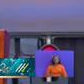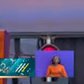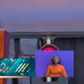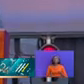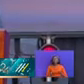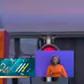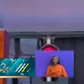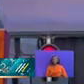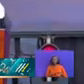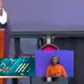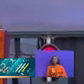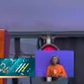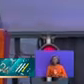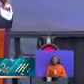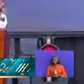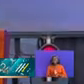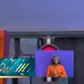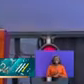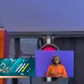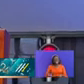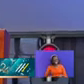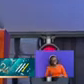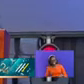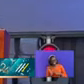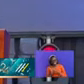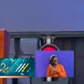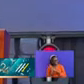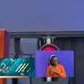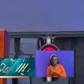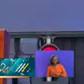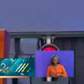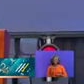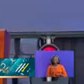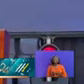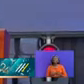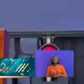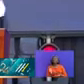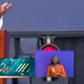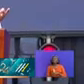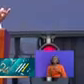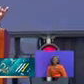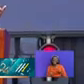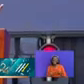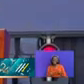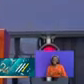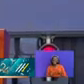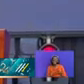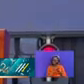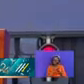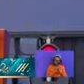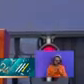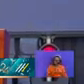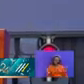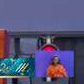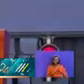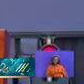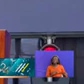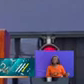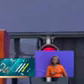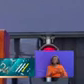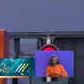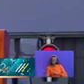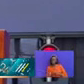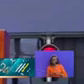virgins slept slumbered no prayer no cashes nothing is moving spiritually We Gather for